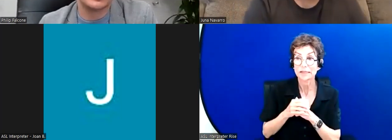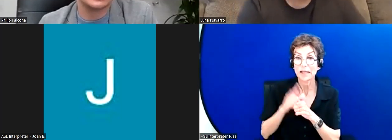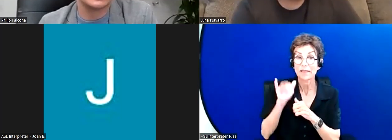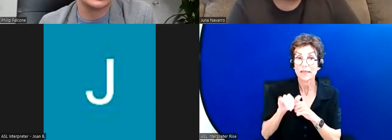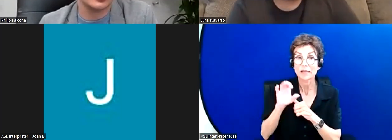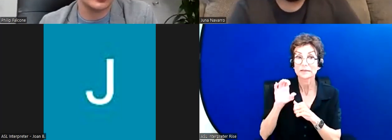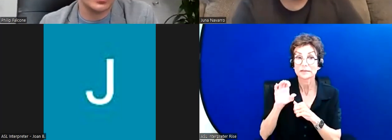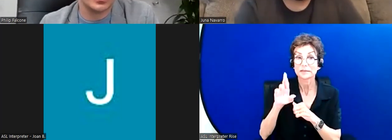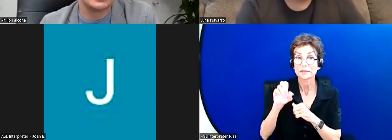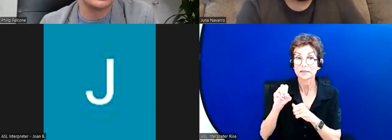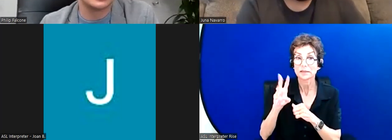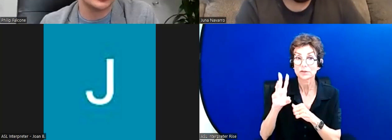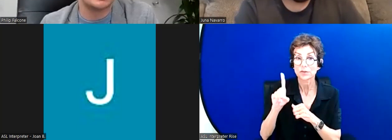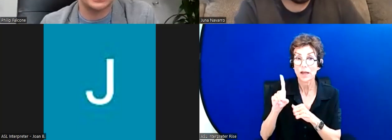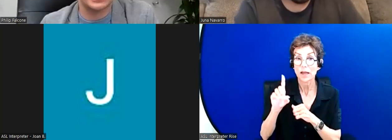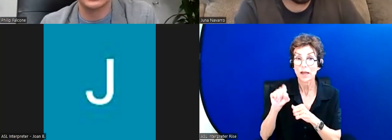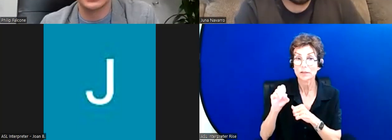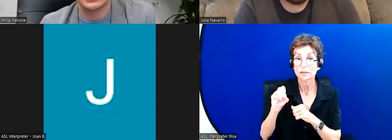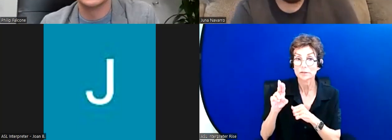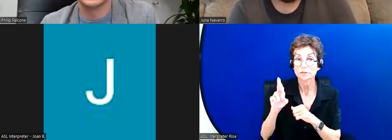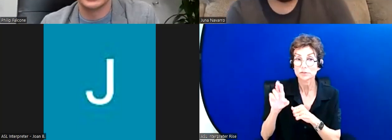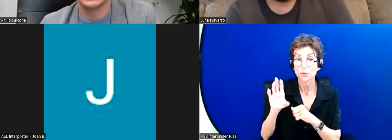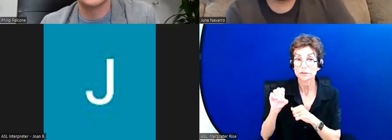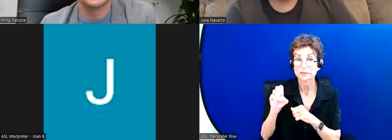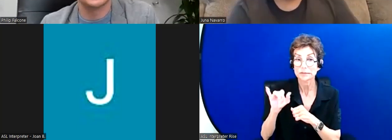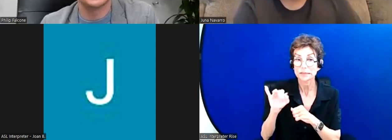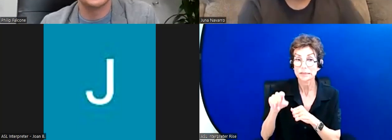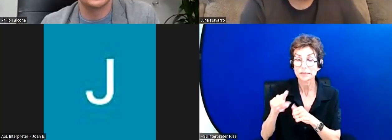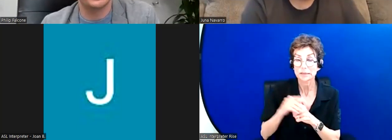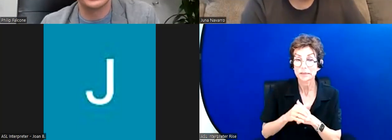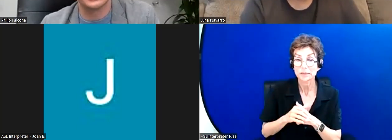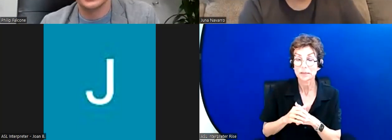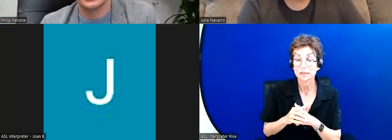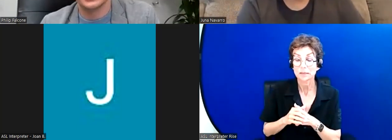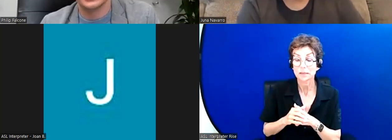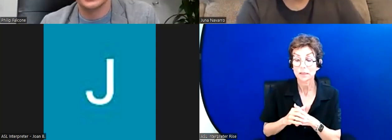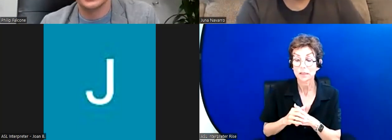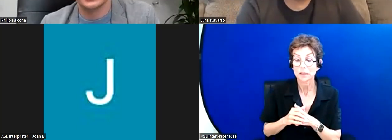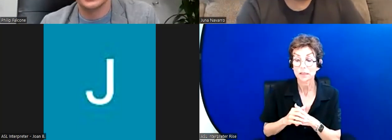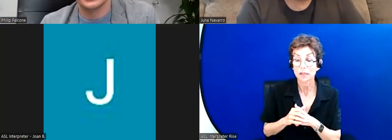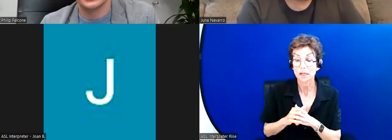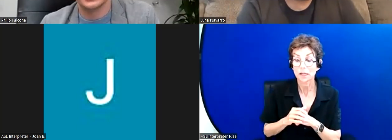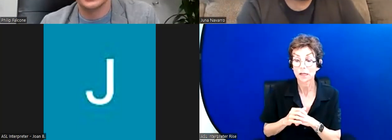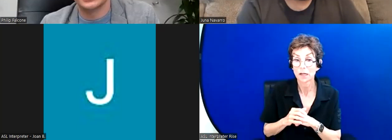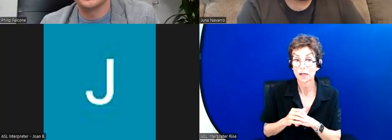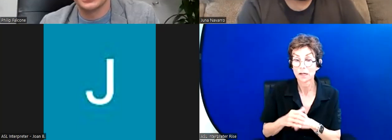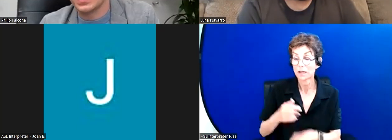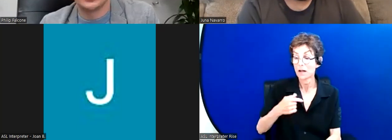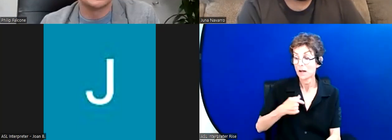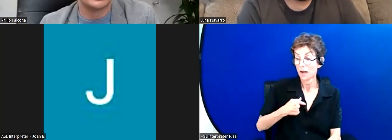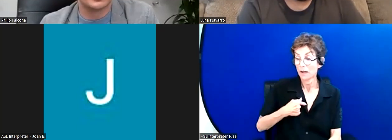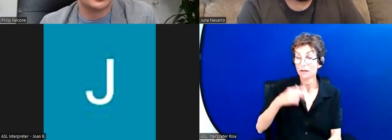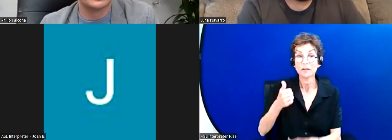crowdsourcing of funds. So the way that we started back in July of 22 was I, along with a few